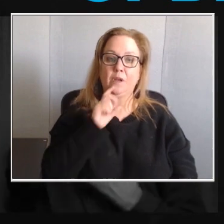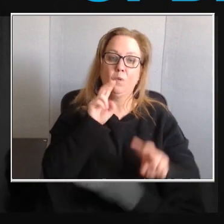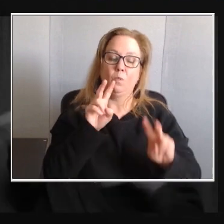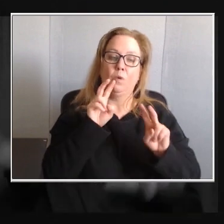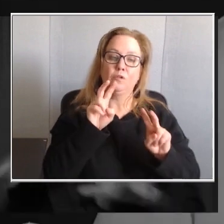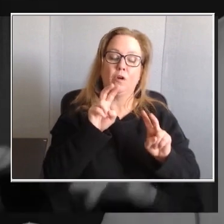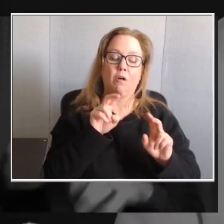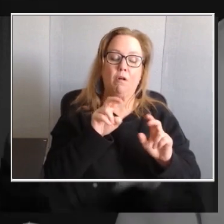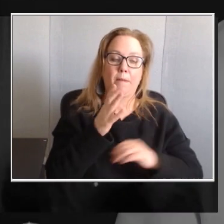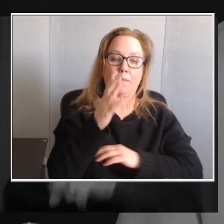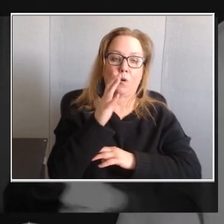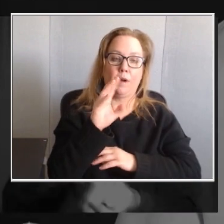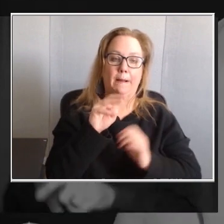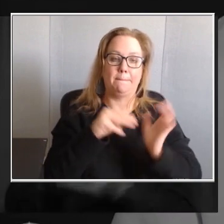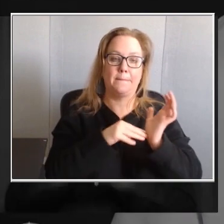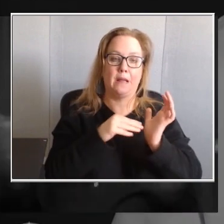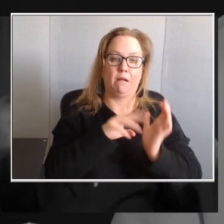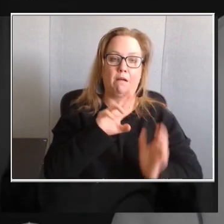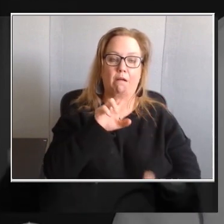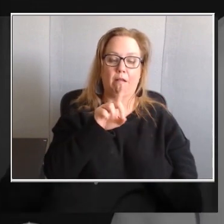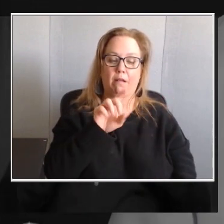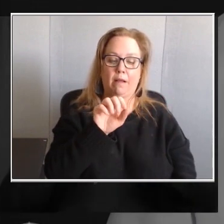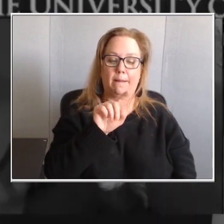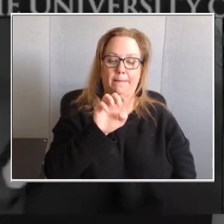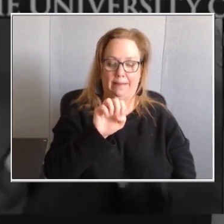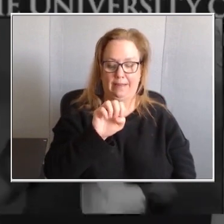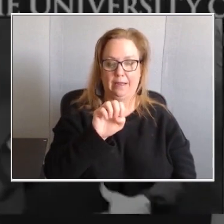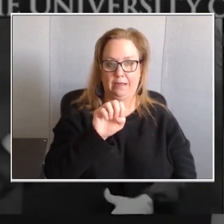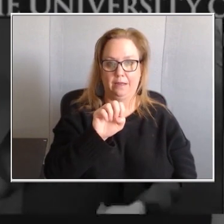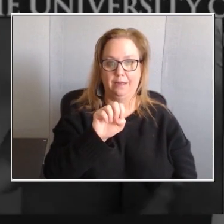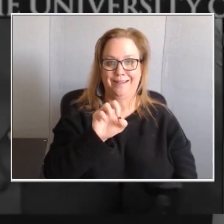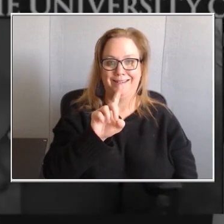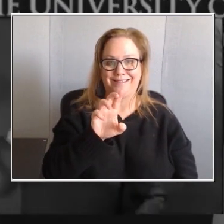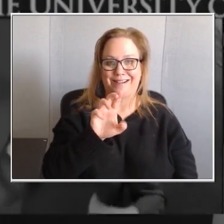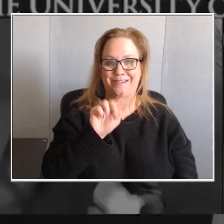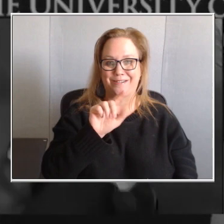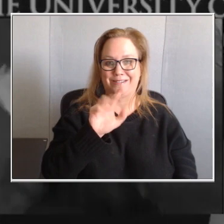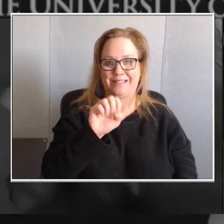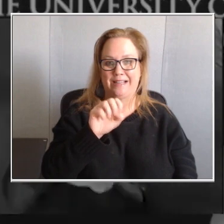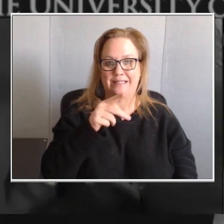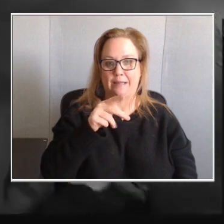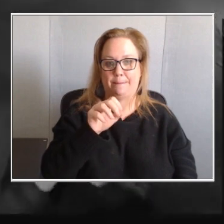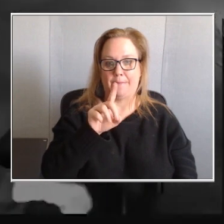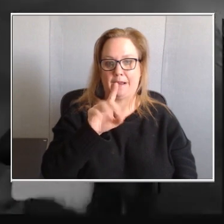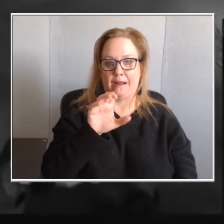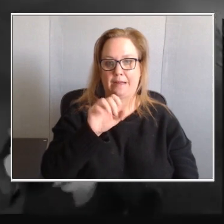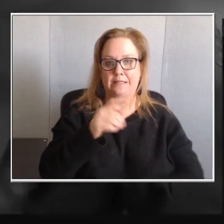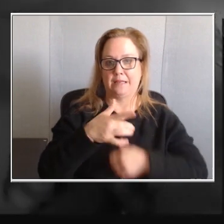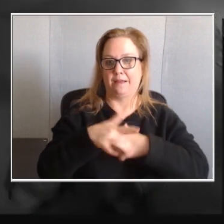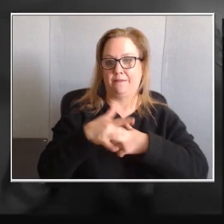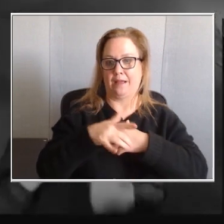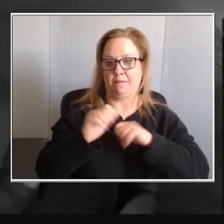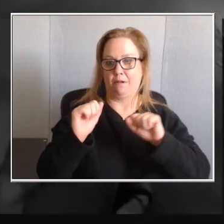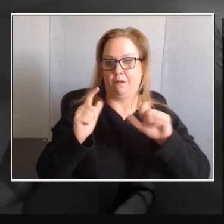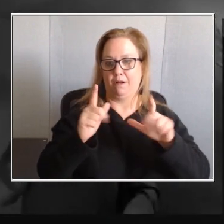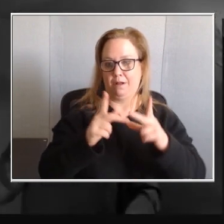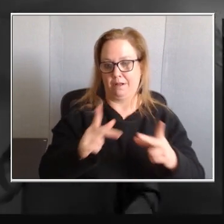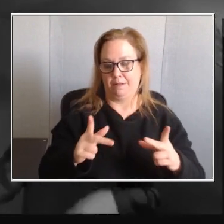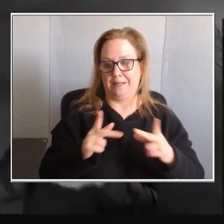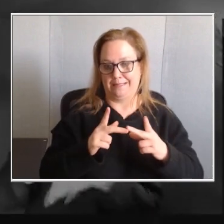Medical Update and Open Mics with Dr. Stites podcast. Now everywhere podcasts are available.